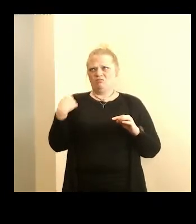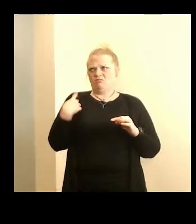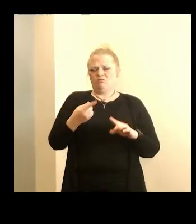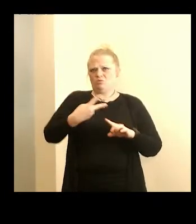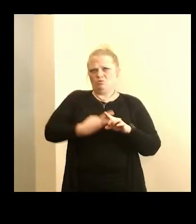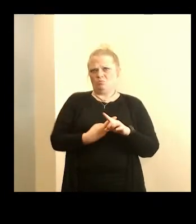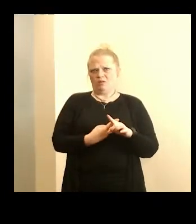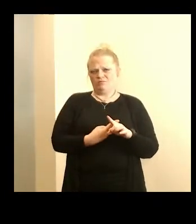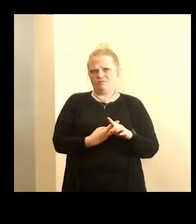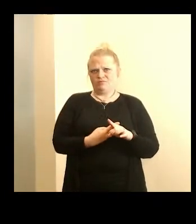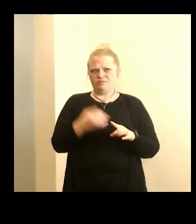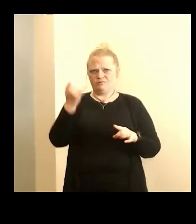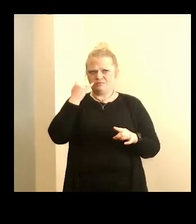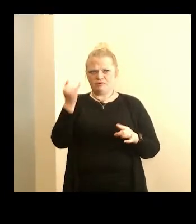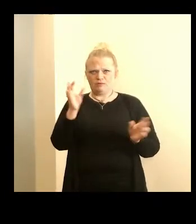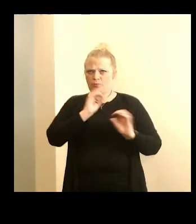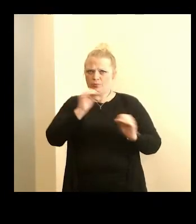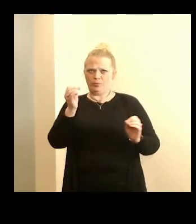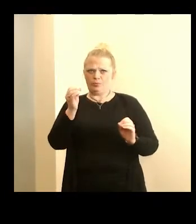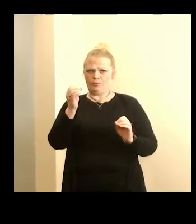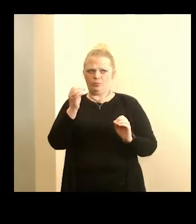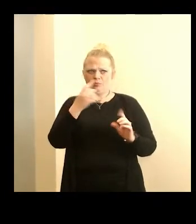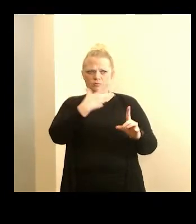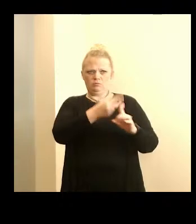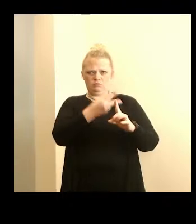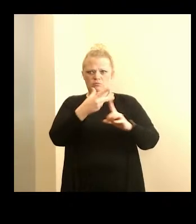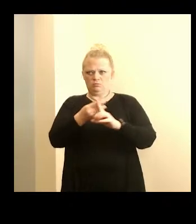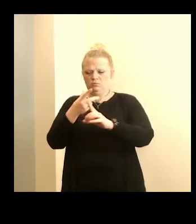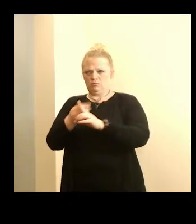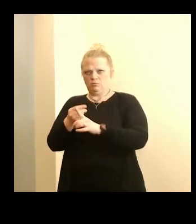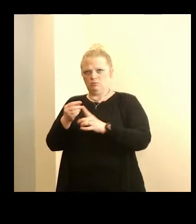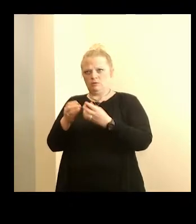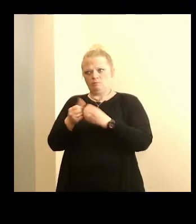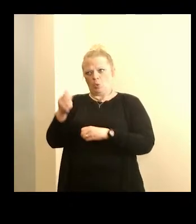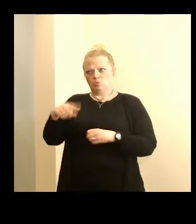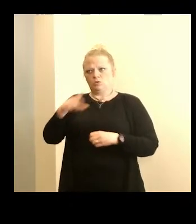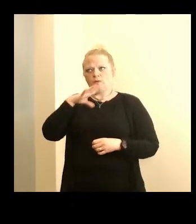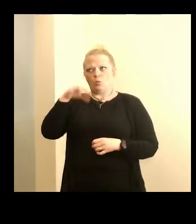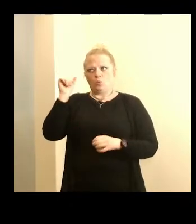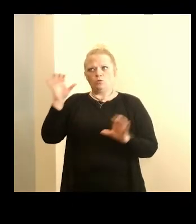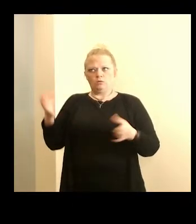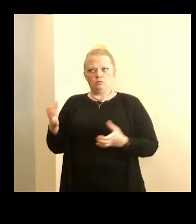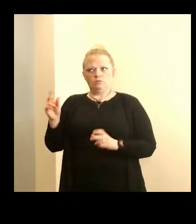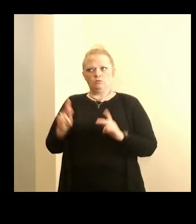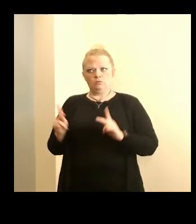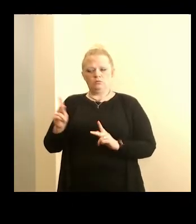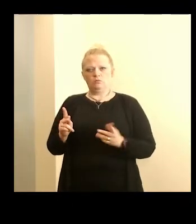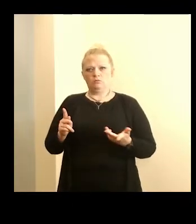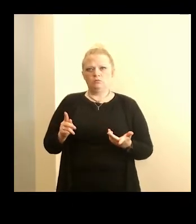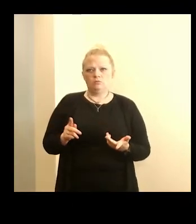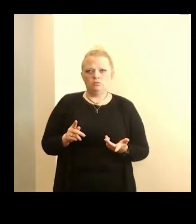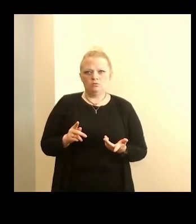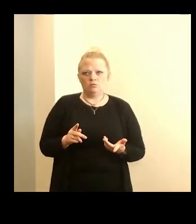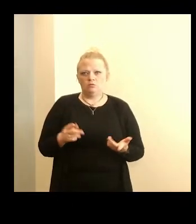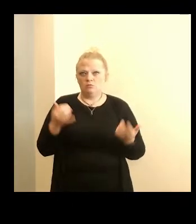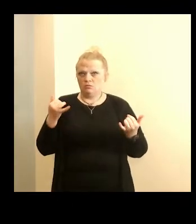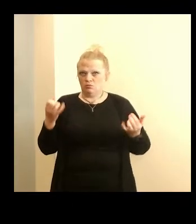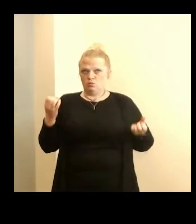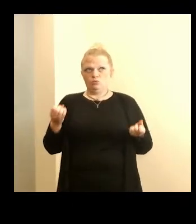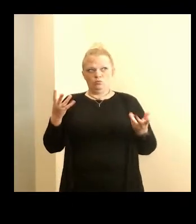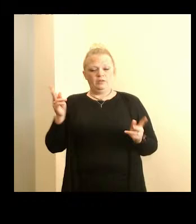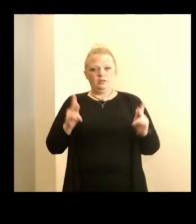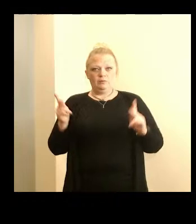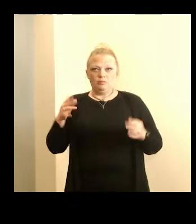months if we had not had vaccinated the large proportion of our older population as we did. Because if we're seeing this many people